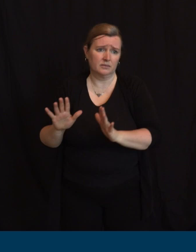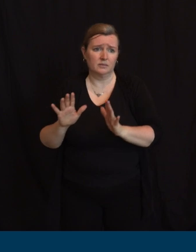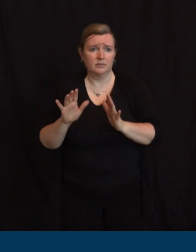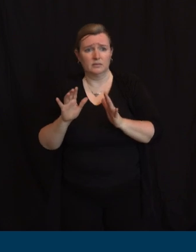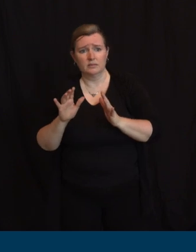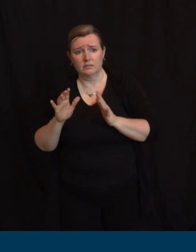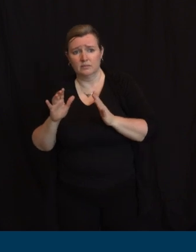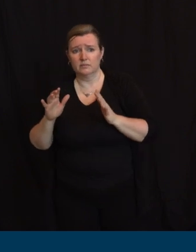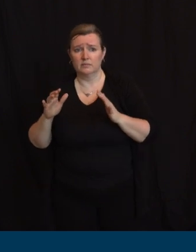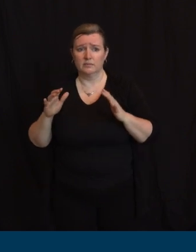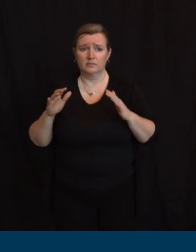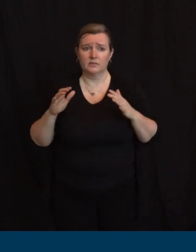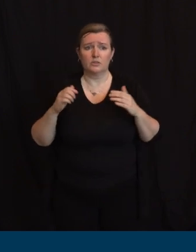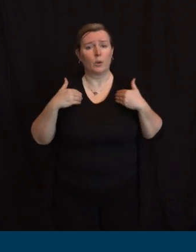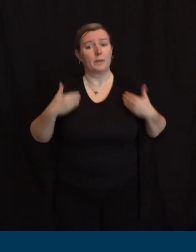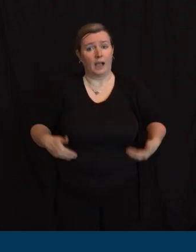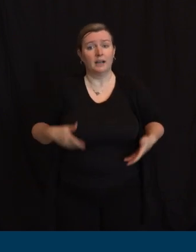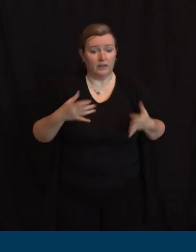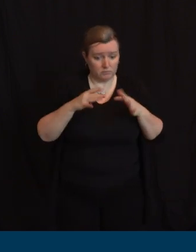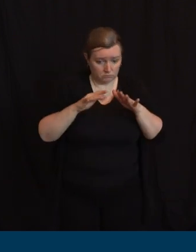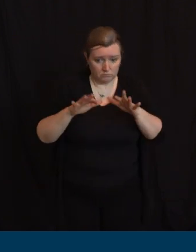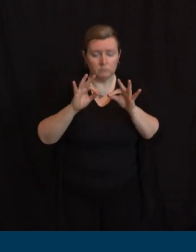members for proper tributes.